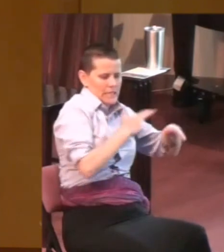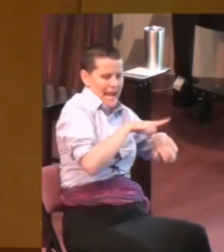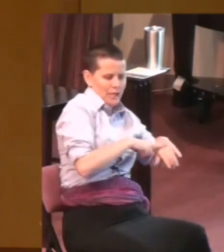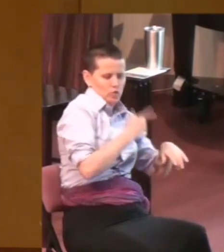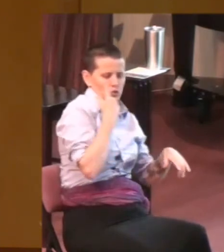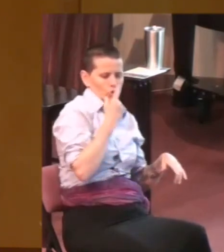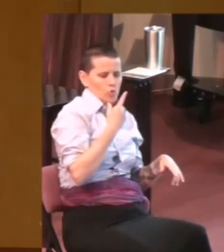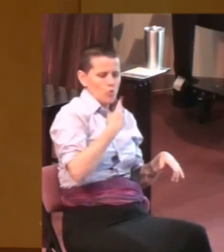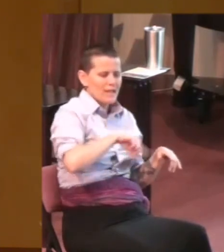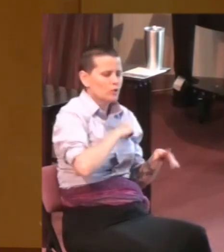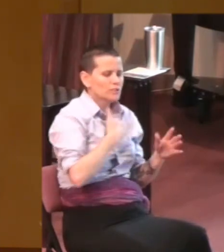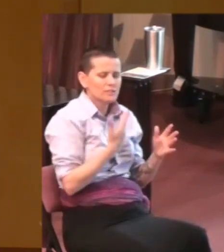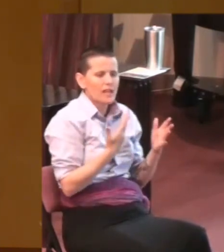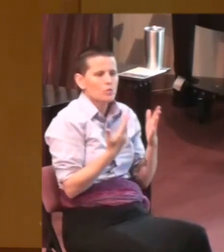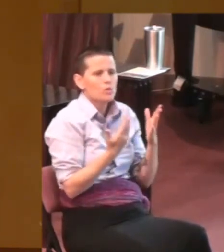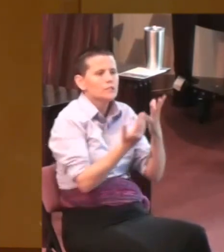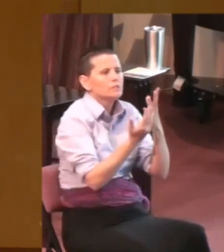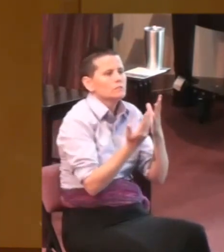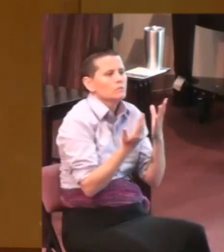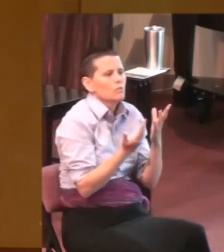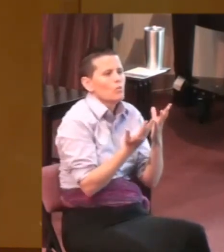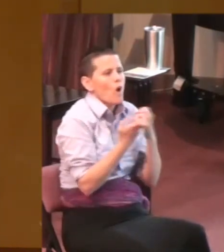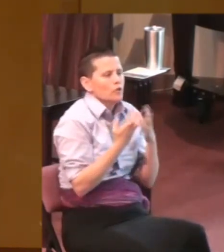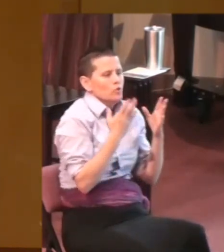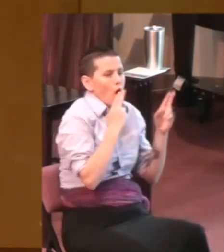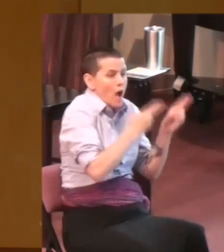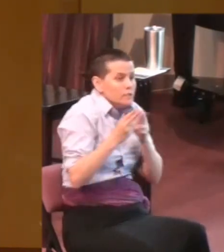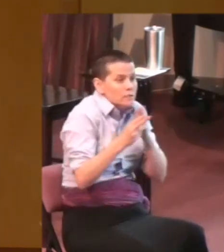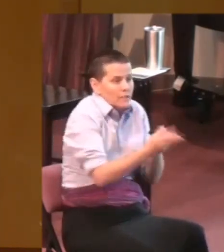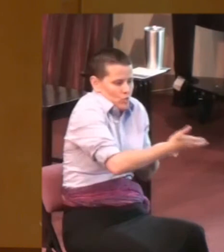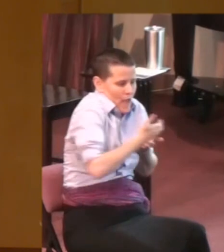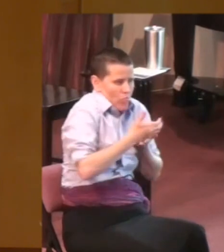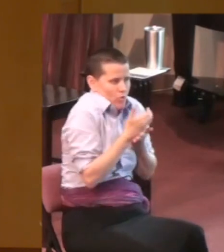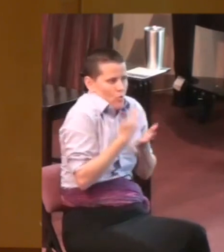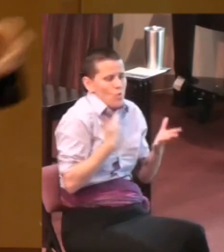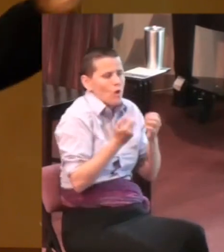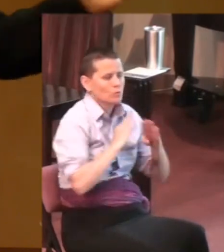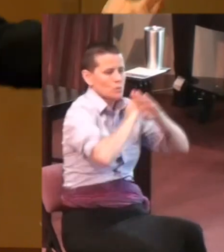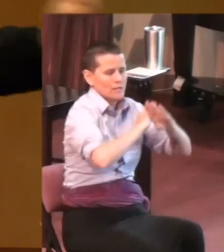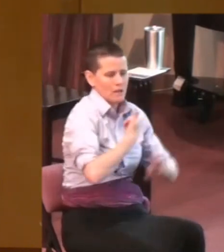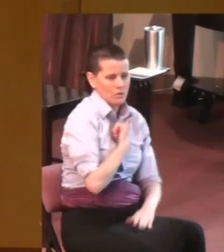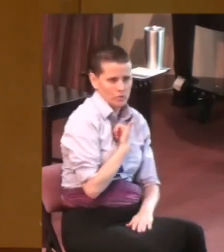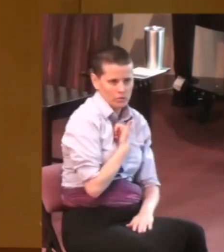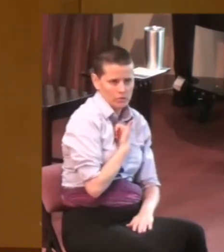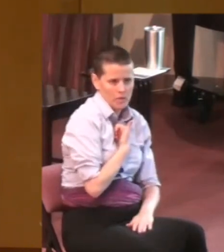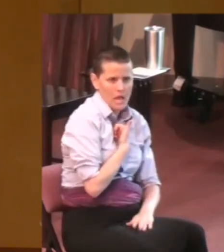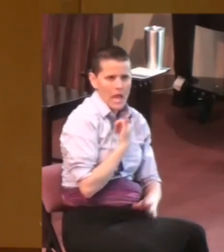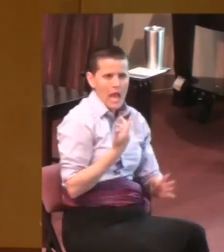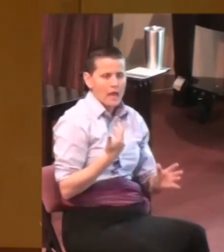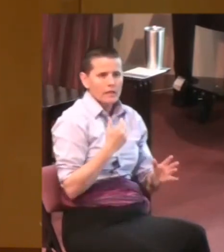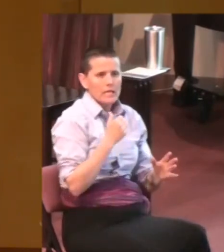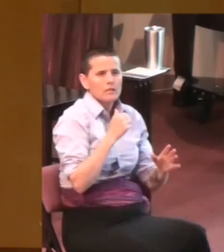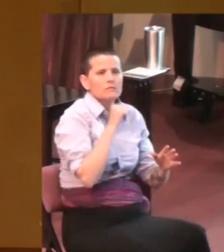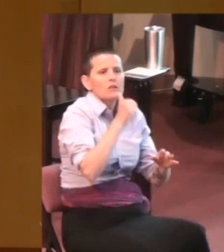it needs. It sucks the energy out of a room. It's a carnivore. It takes energy from something else so that it'll